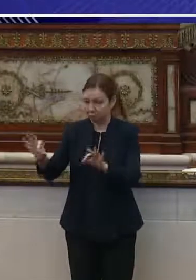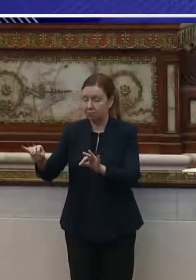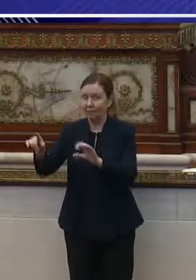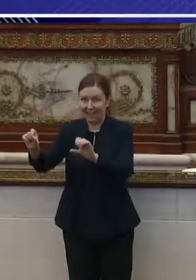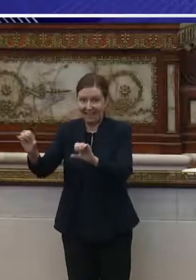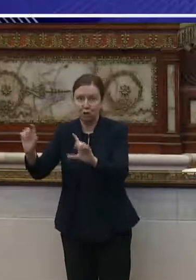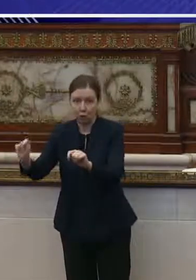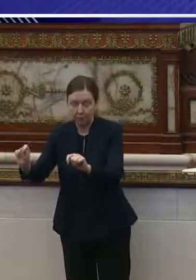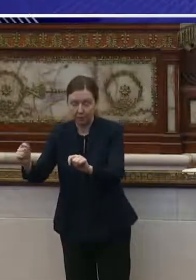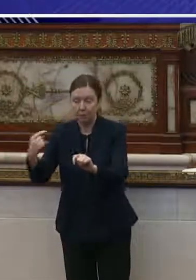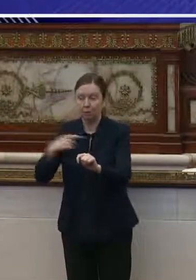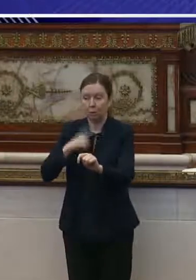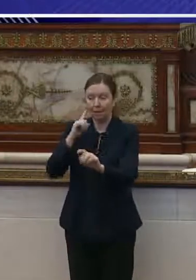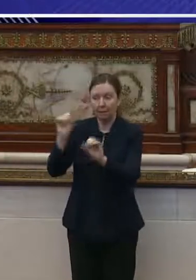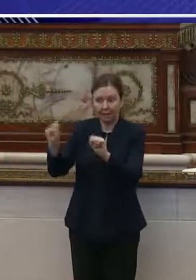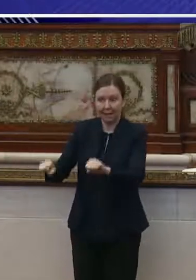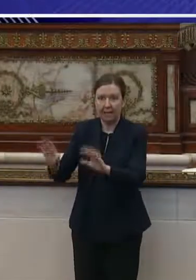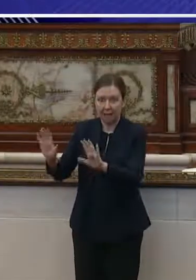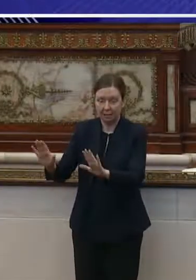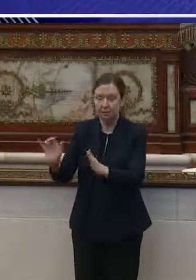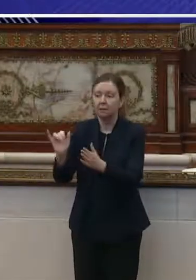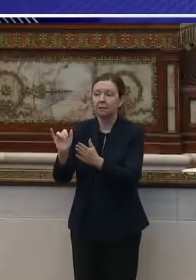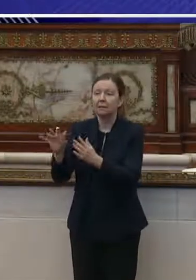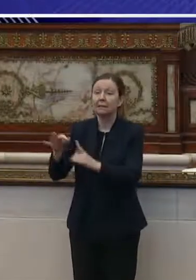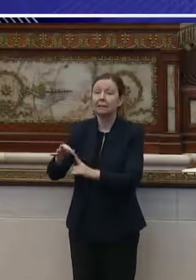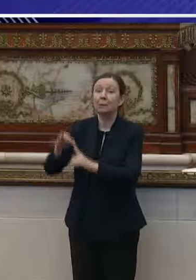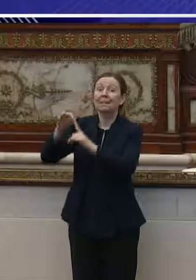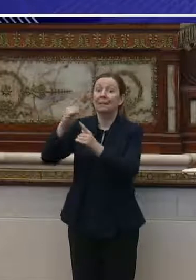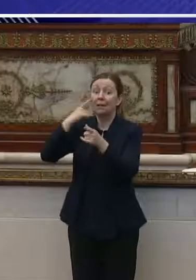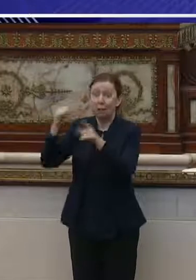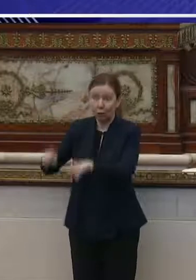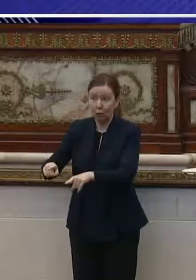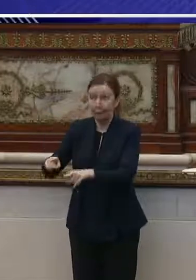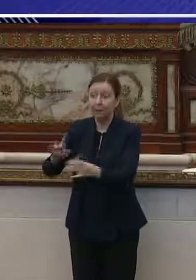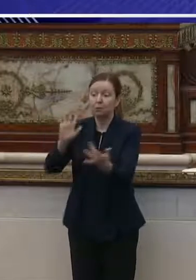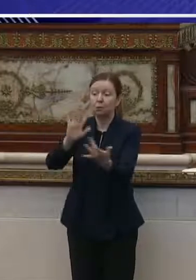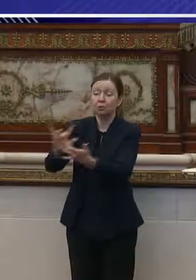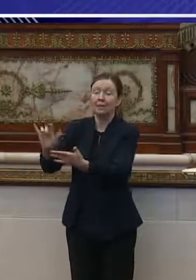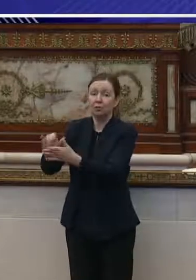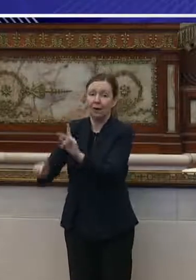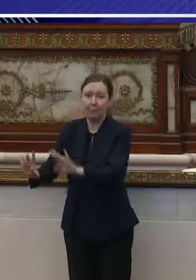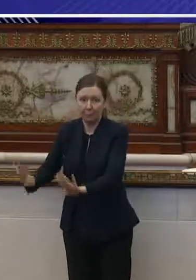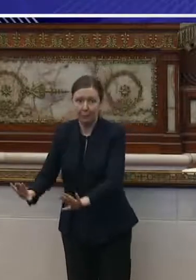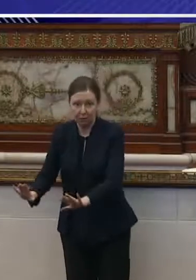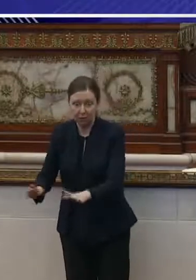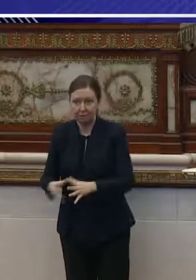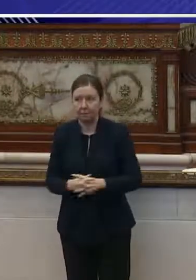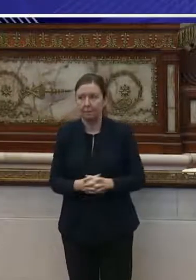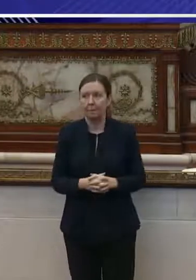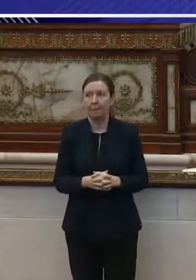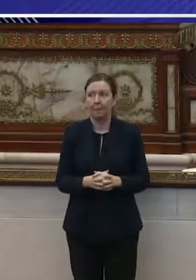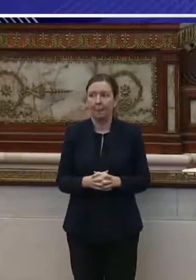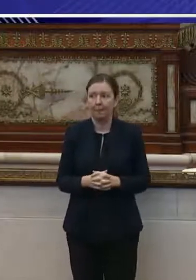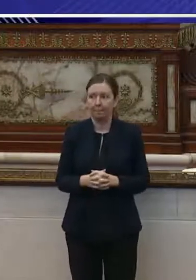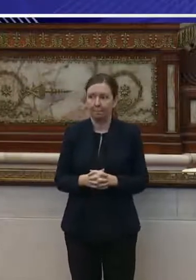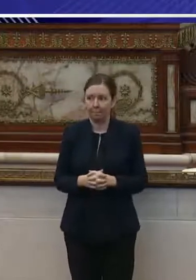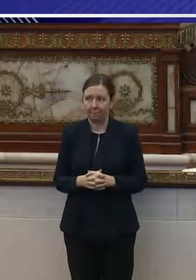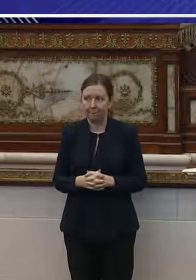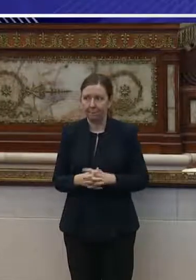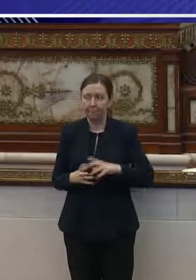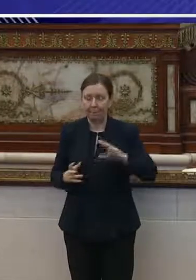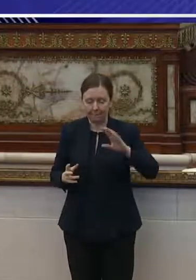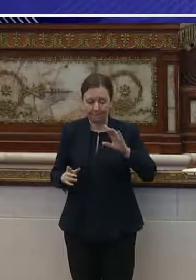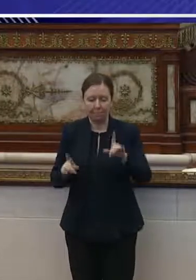Our staff thought they could do it. That was a specific agreement to reach that population. As